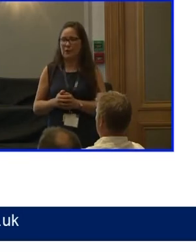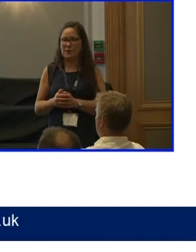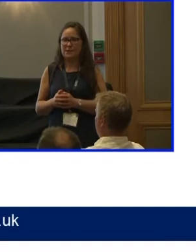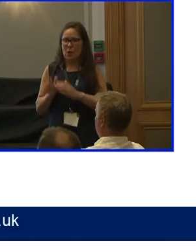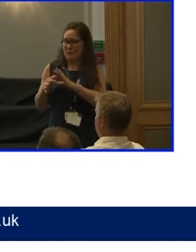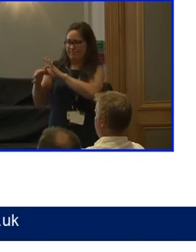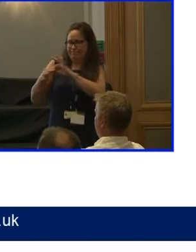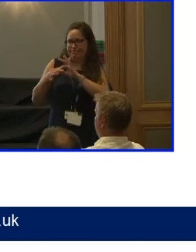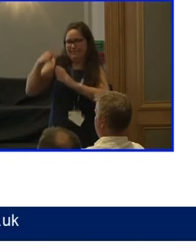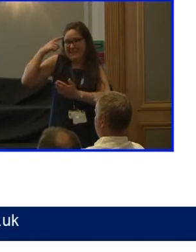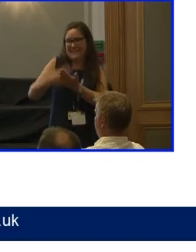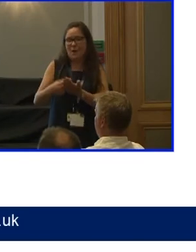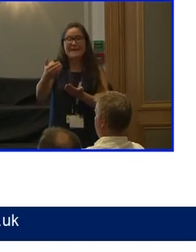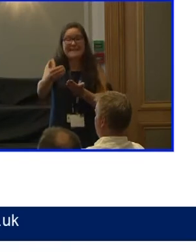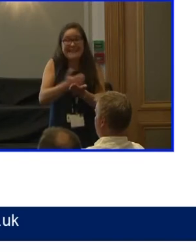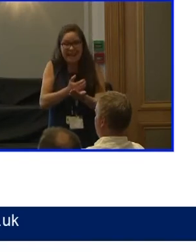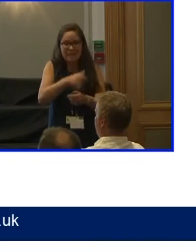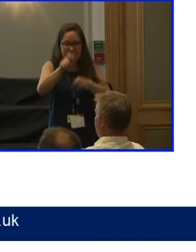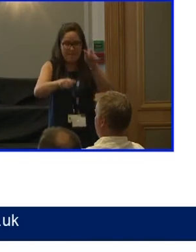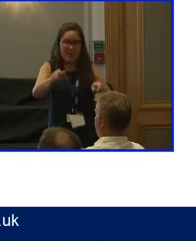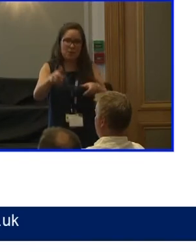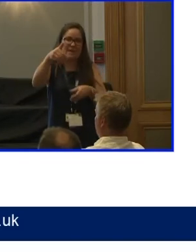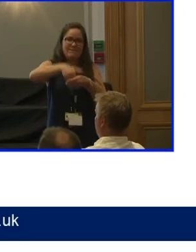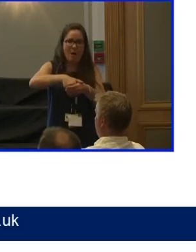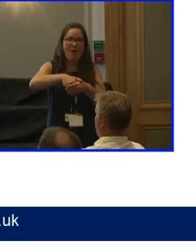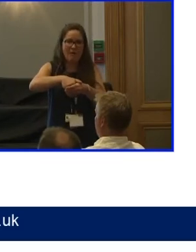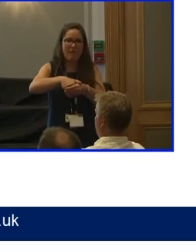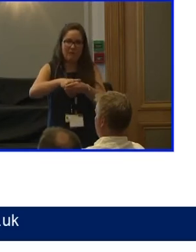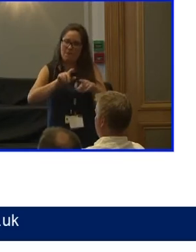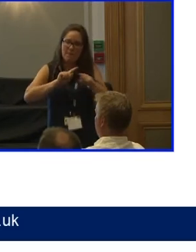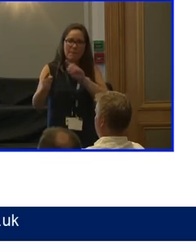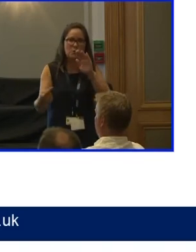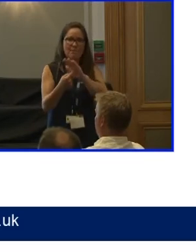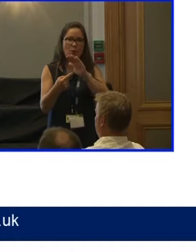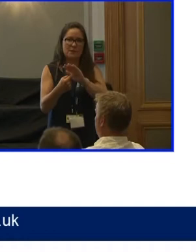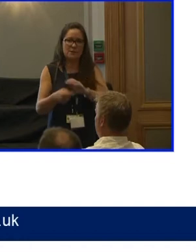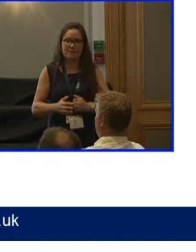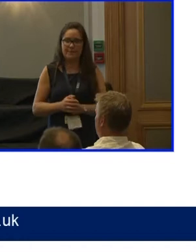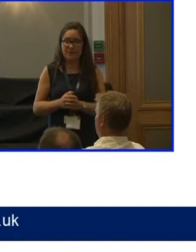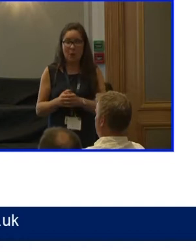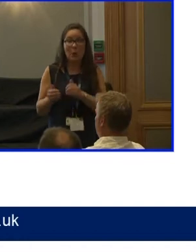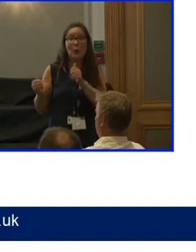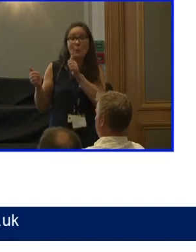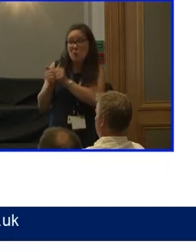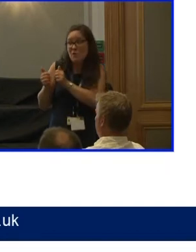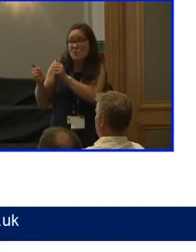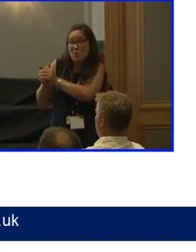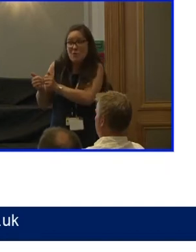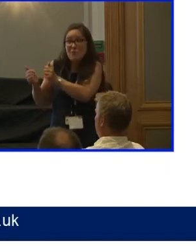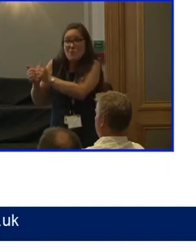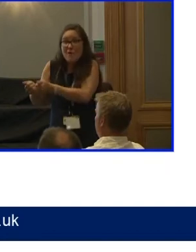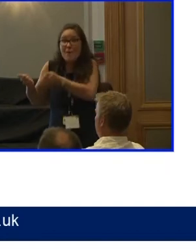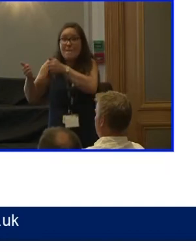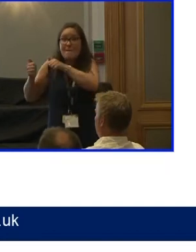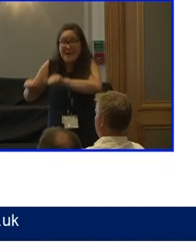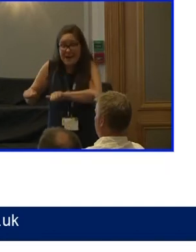individual participant is greater than the outcome of the trial overall. And once you've got all those approvals, you obviously then need to identify